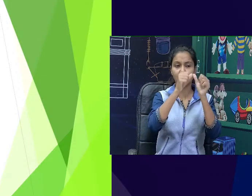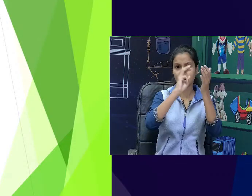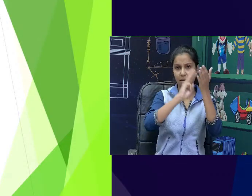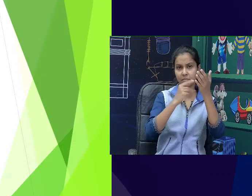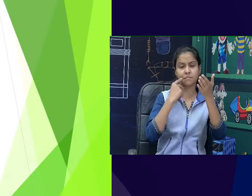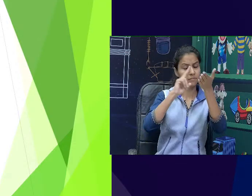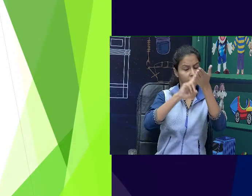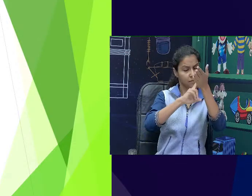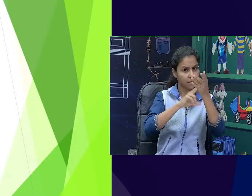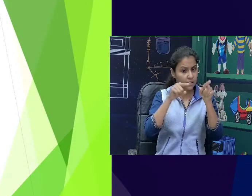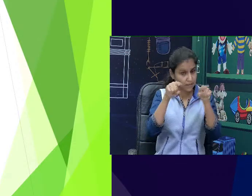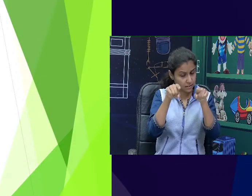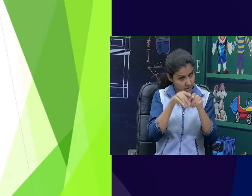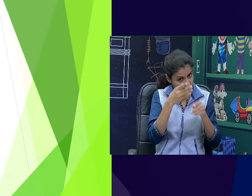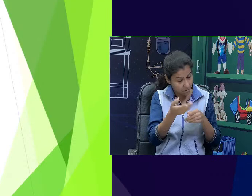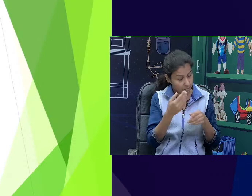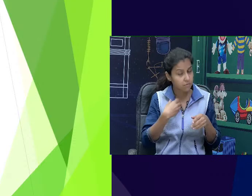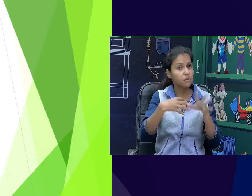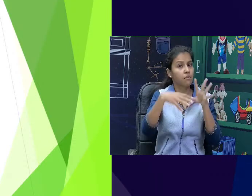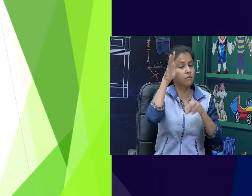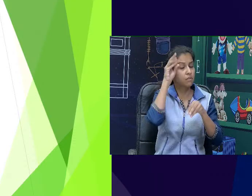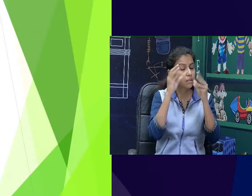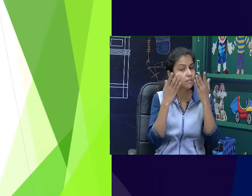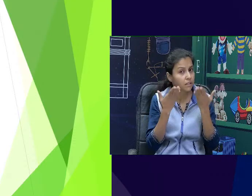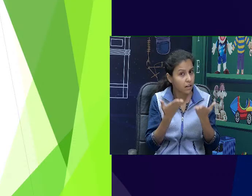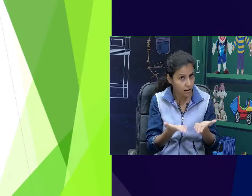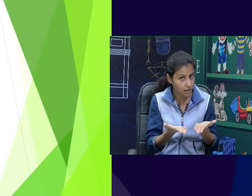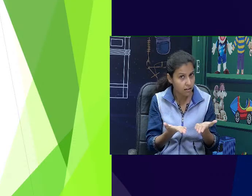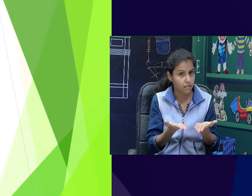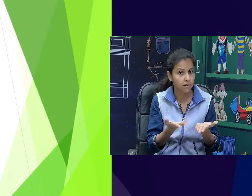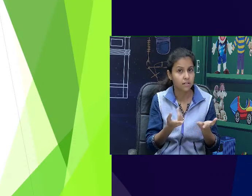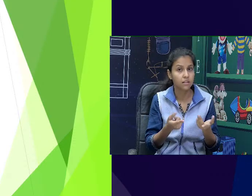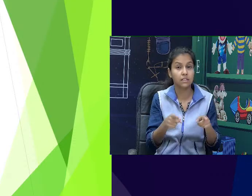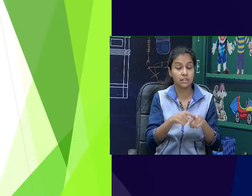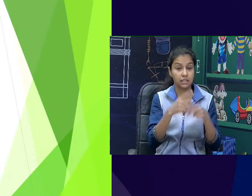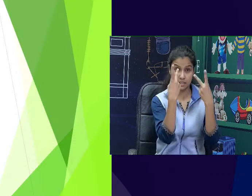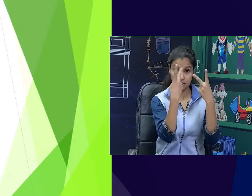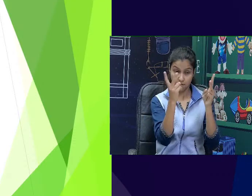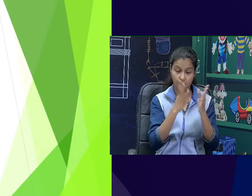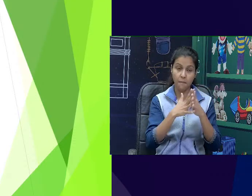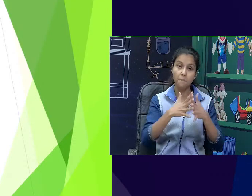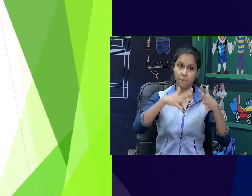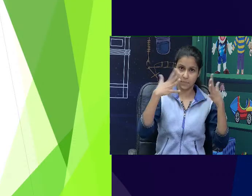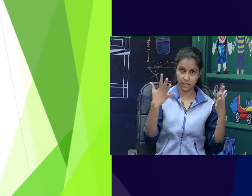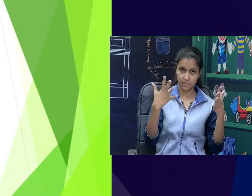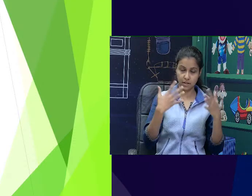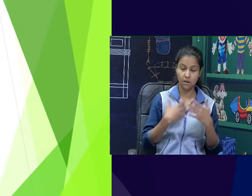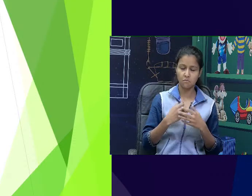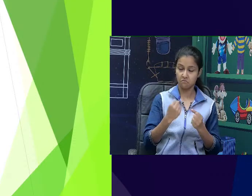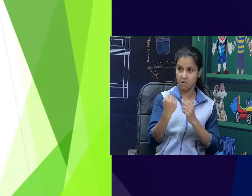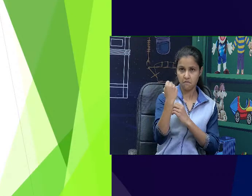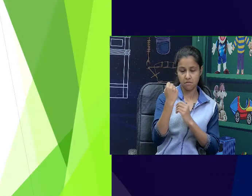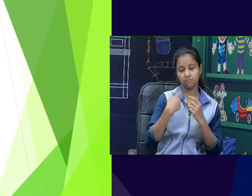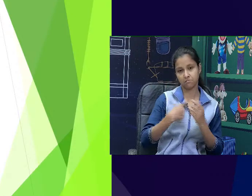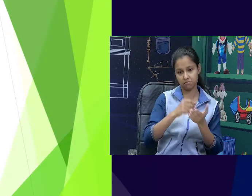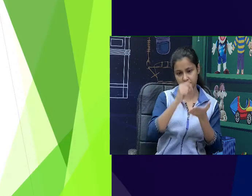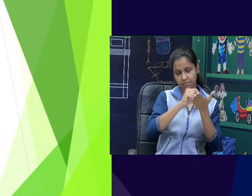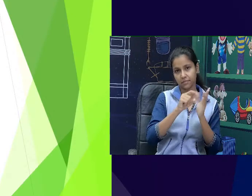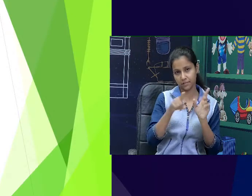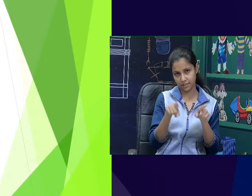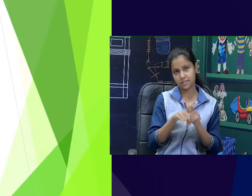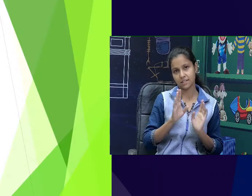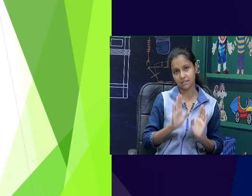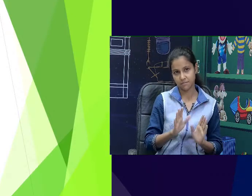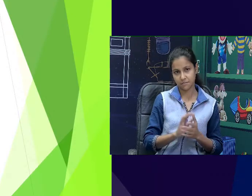it. And that is where we learn that there were different measures and about the willpower of the writer,